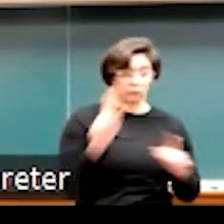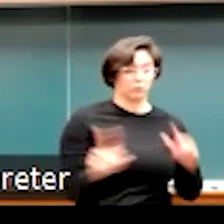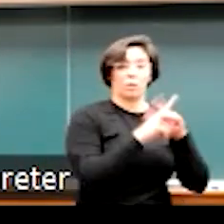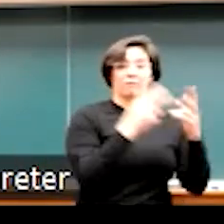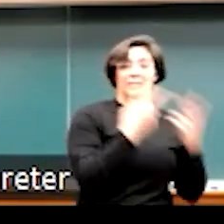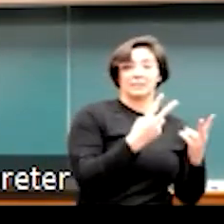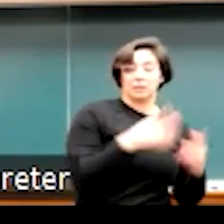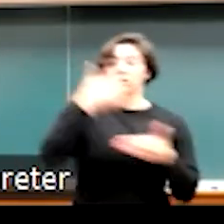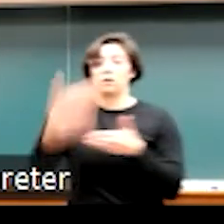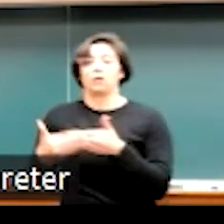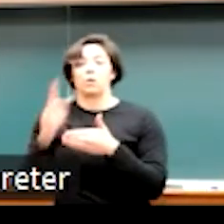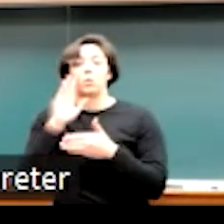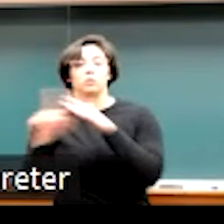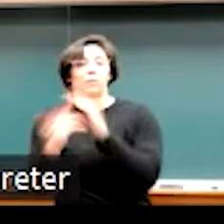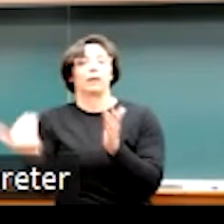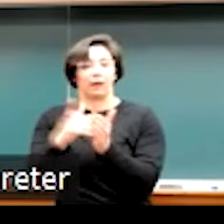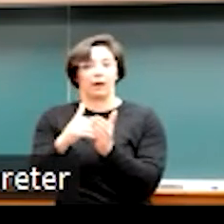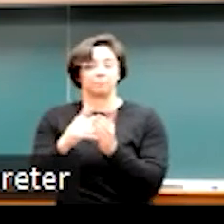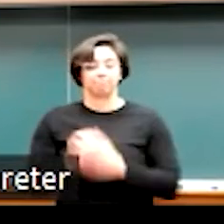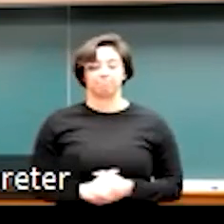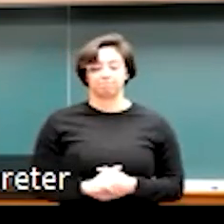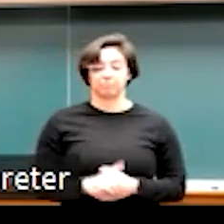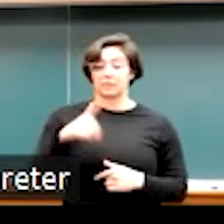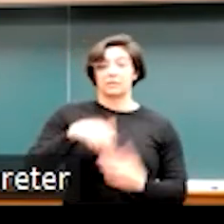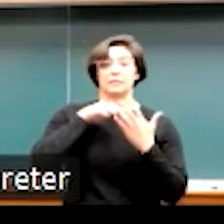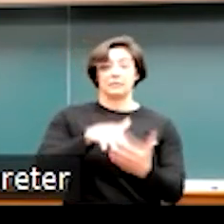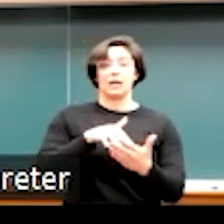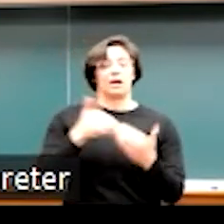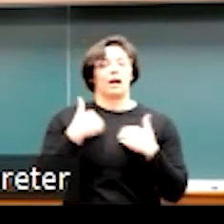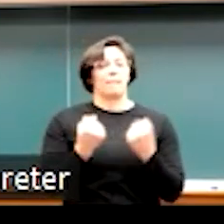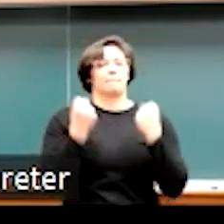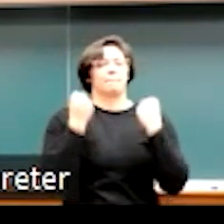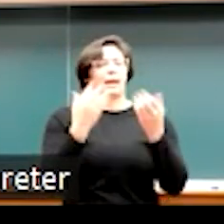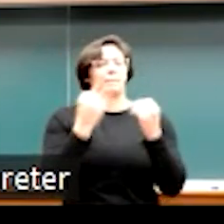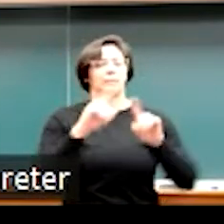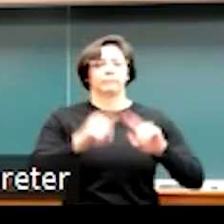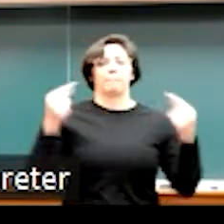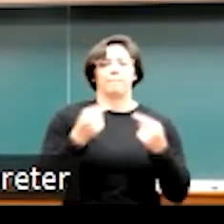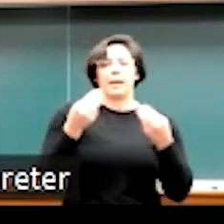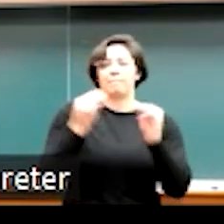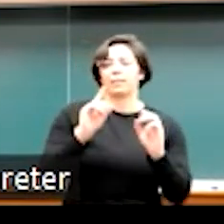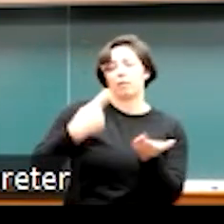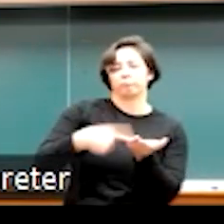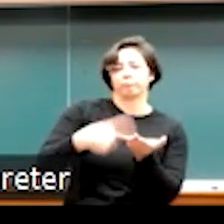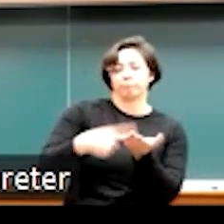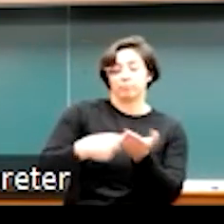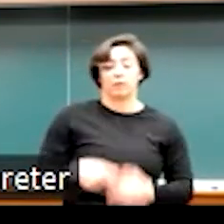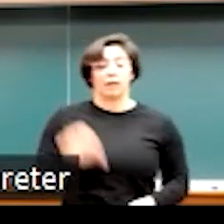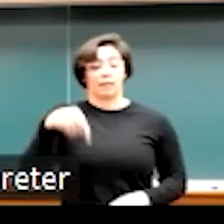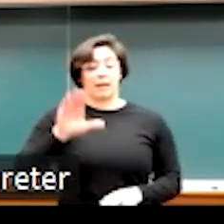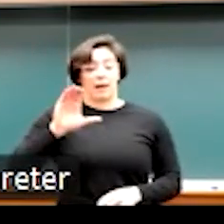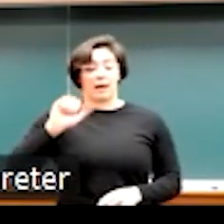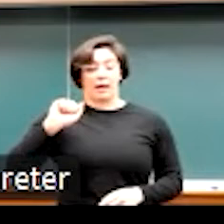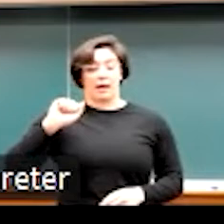one the next day. And for this study, there's many pain methods that we could talk about, but this is a capsaicin pain